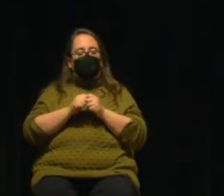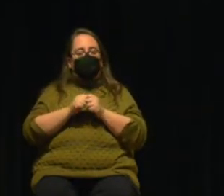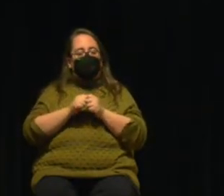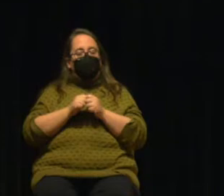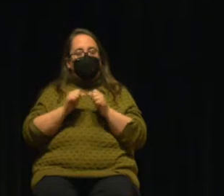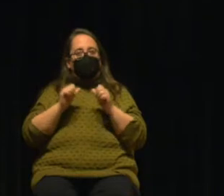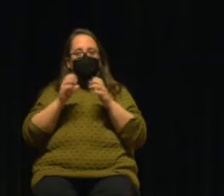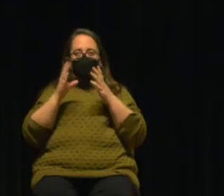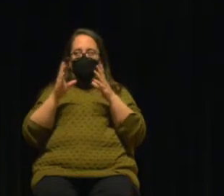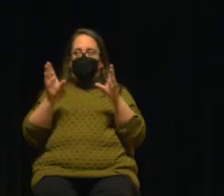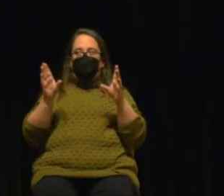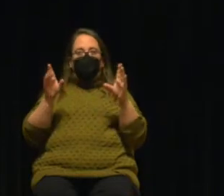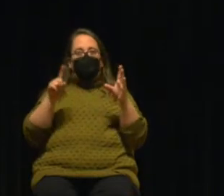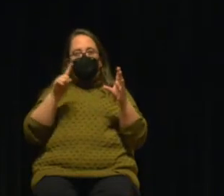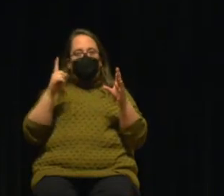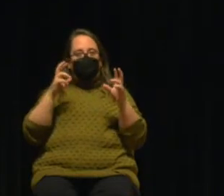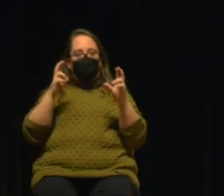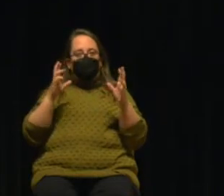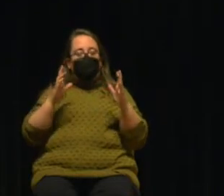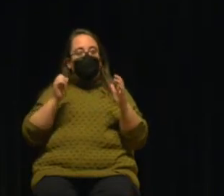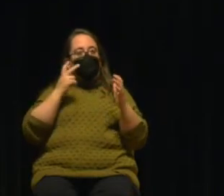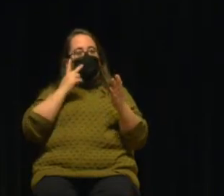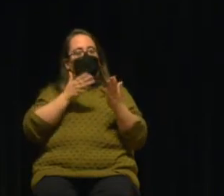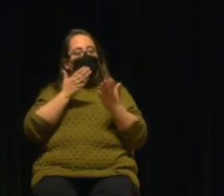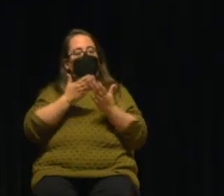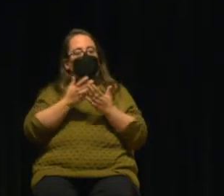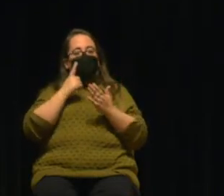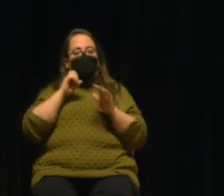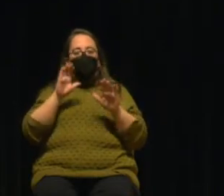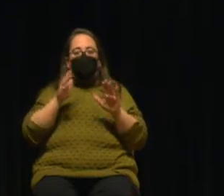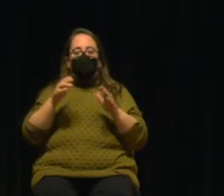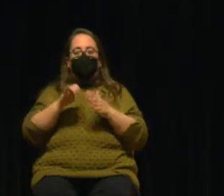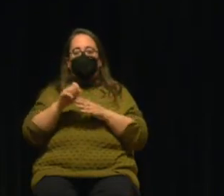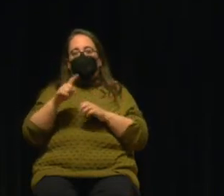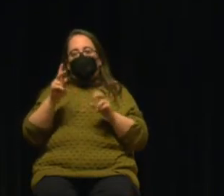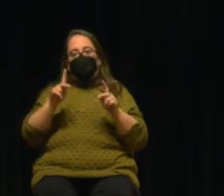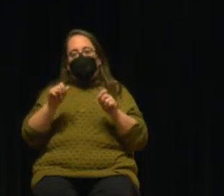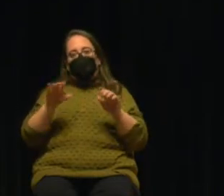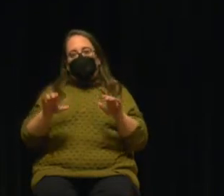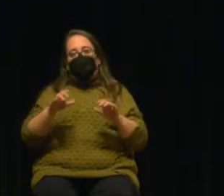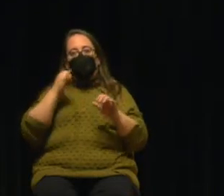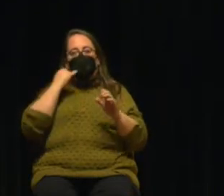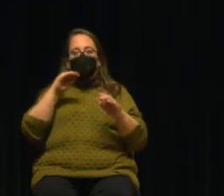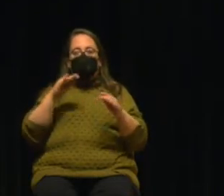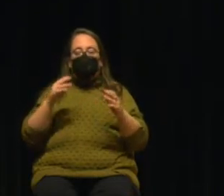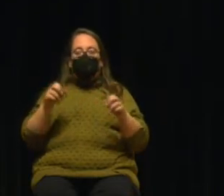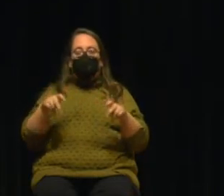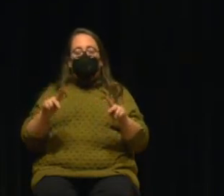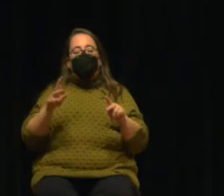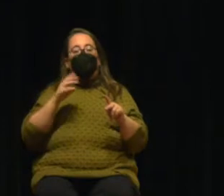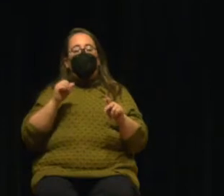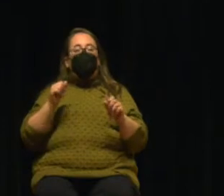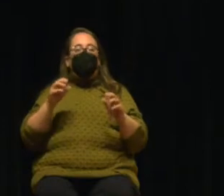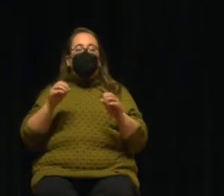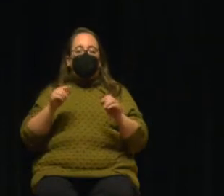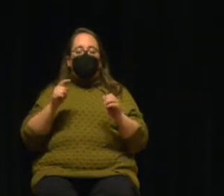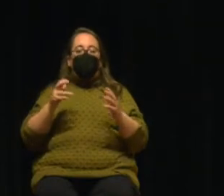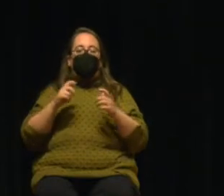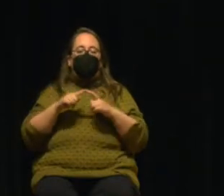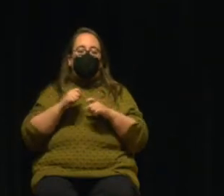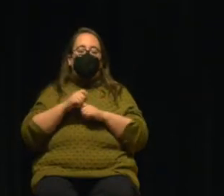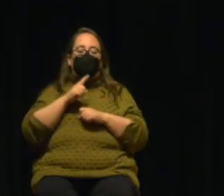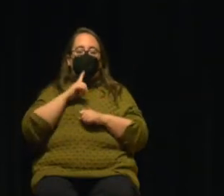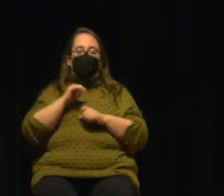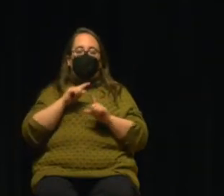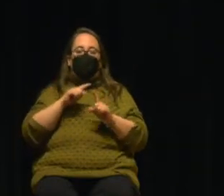right? He sees her as evidence for the great things that Black people can do if they're given the opportunity. And so, you know, he wants to make sure